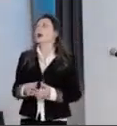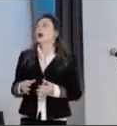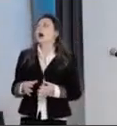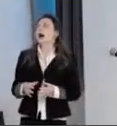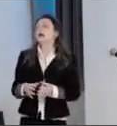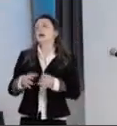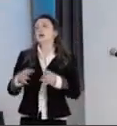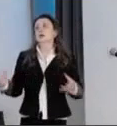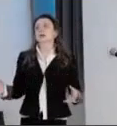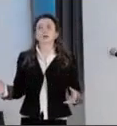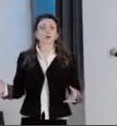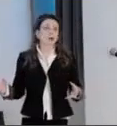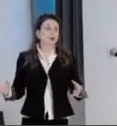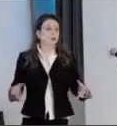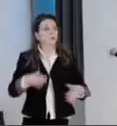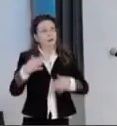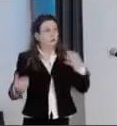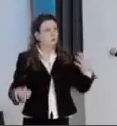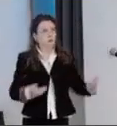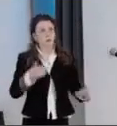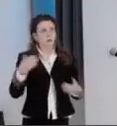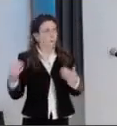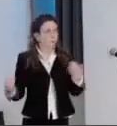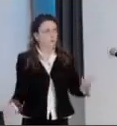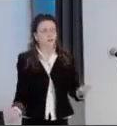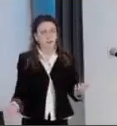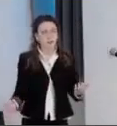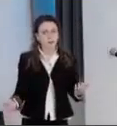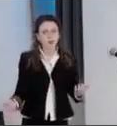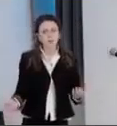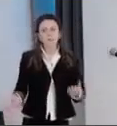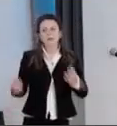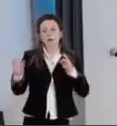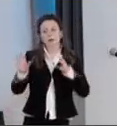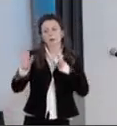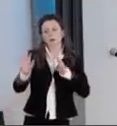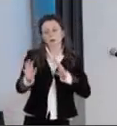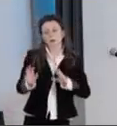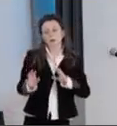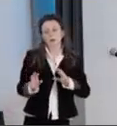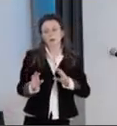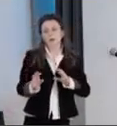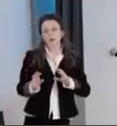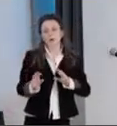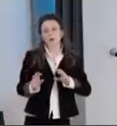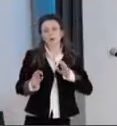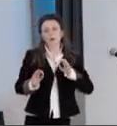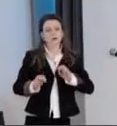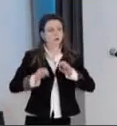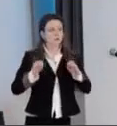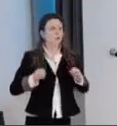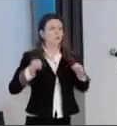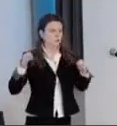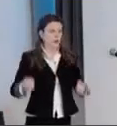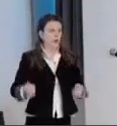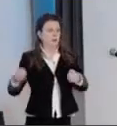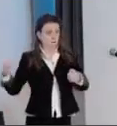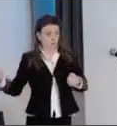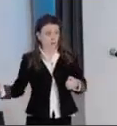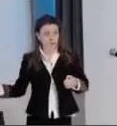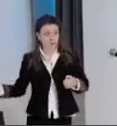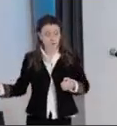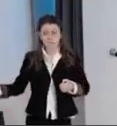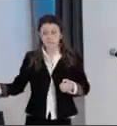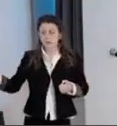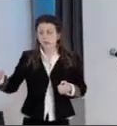nature? And in answer to this question, many proposals have emerged, and I'm going to focus on two broad families